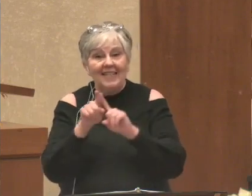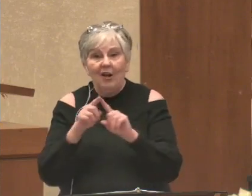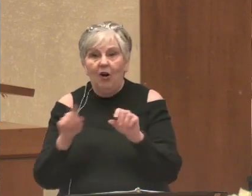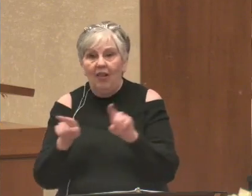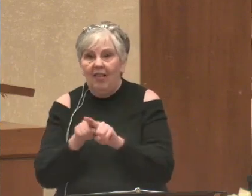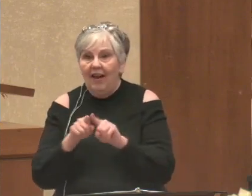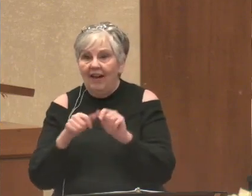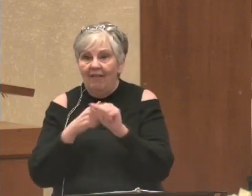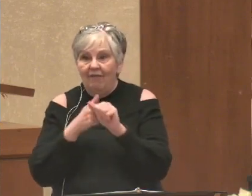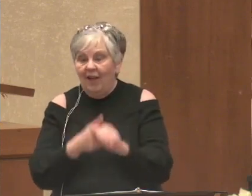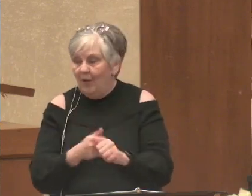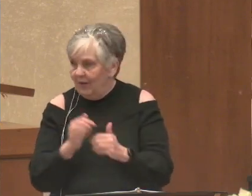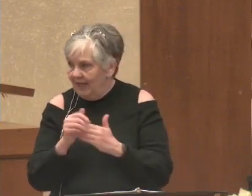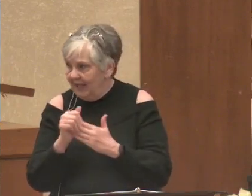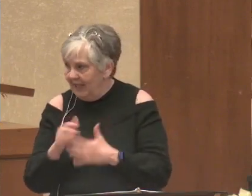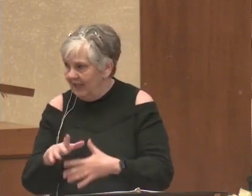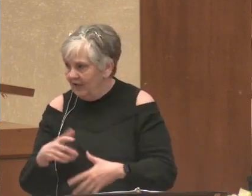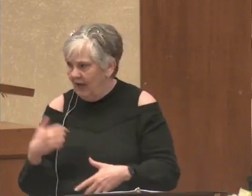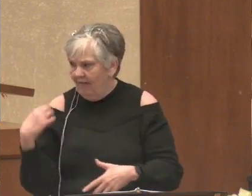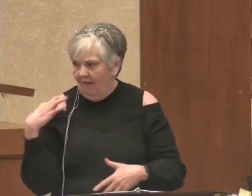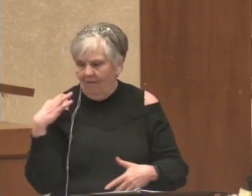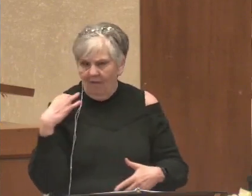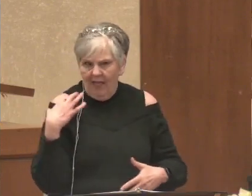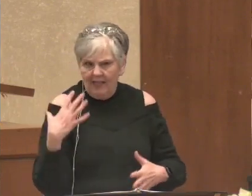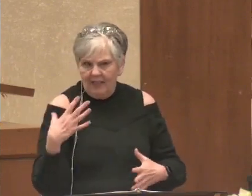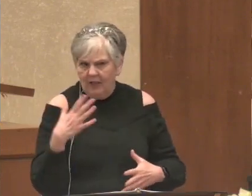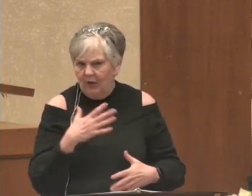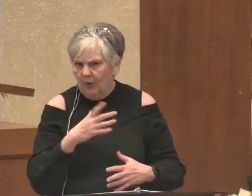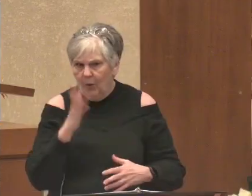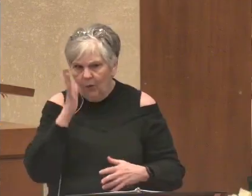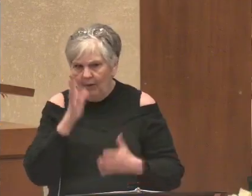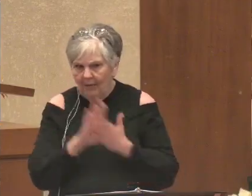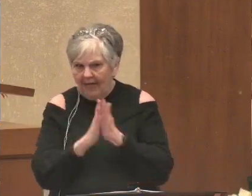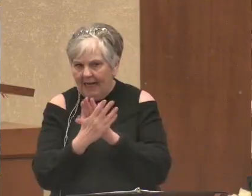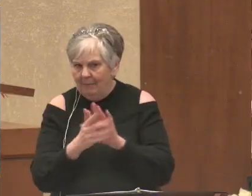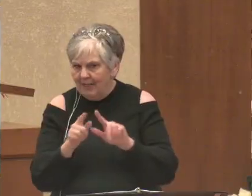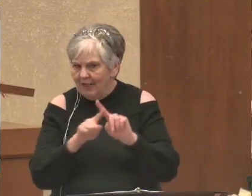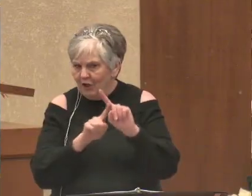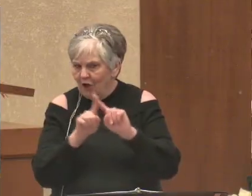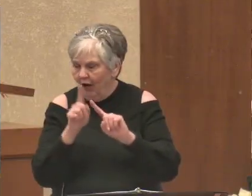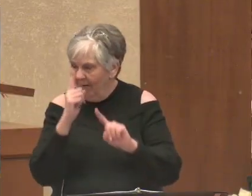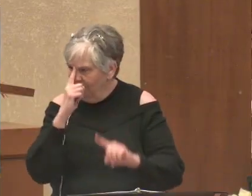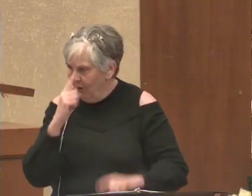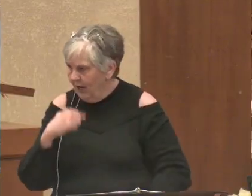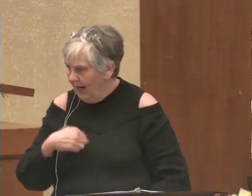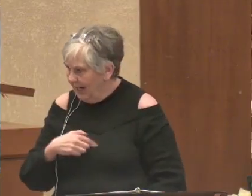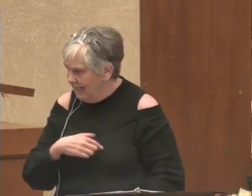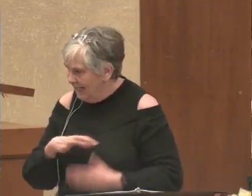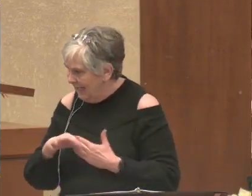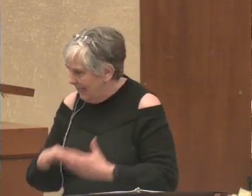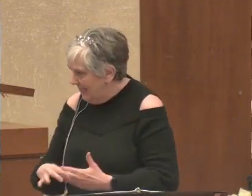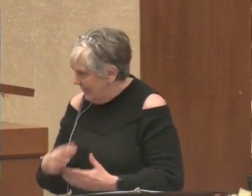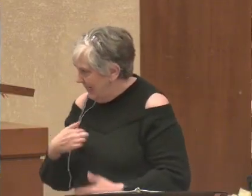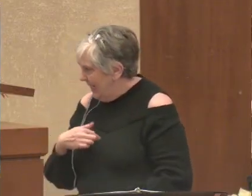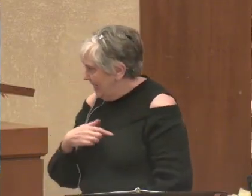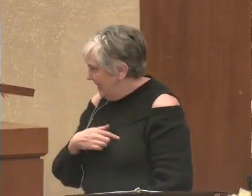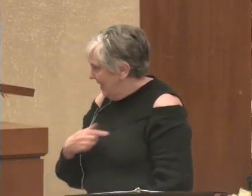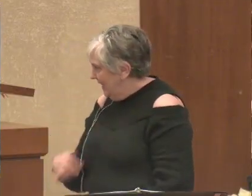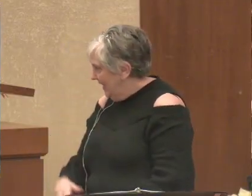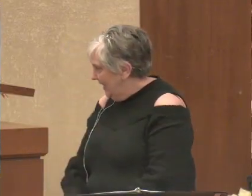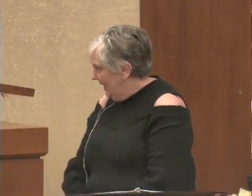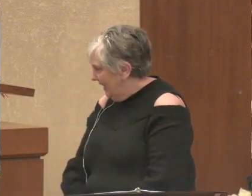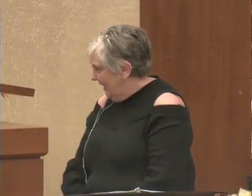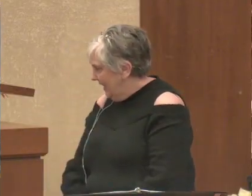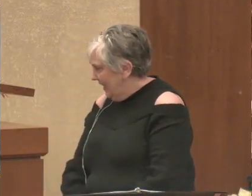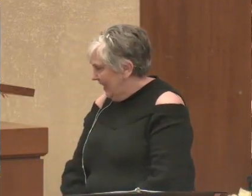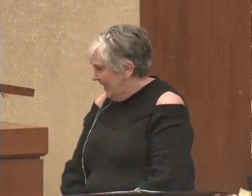the leader. Do I have a volunteer who might be the star for us and lead us? I'll show you where to go.